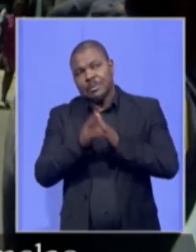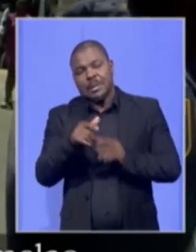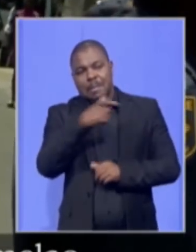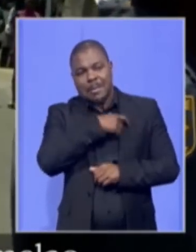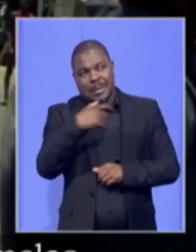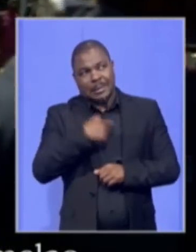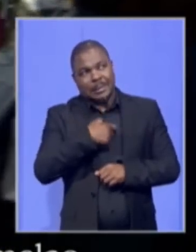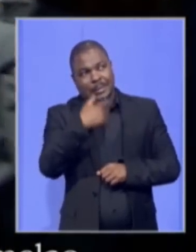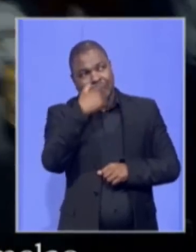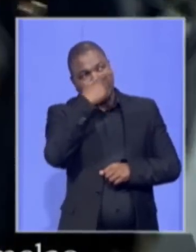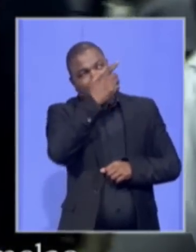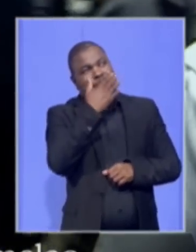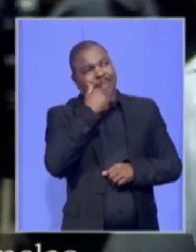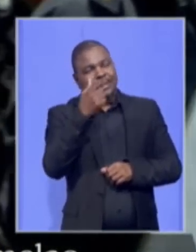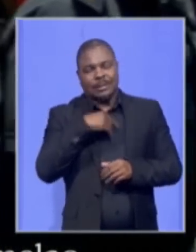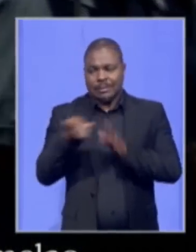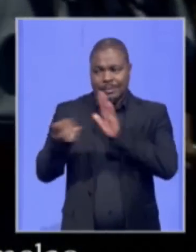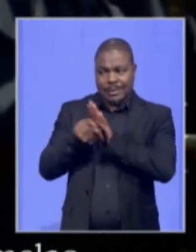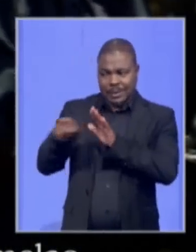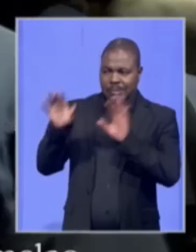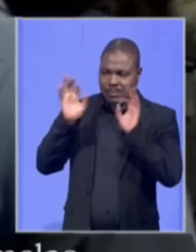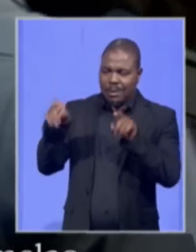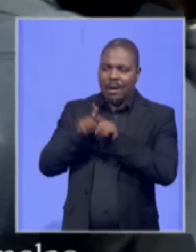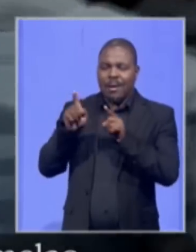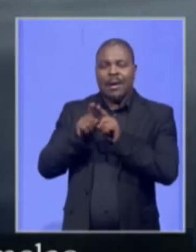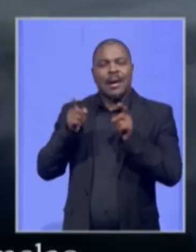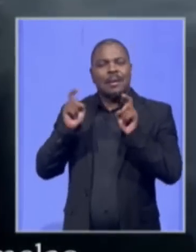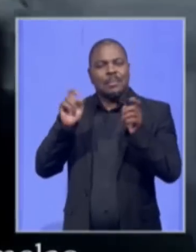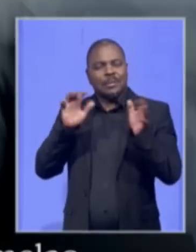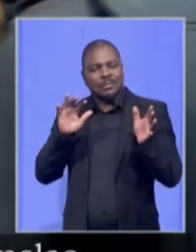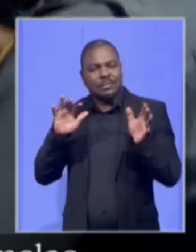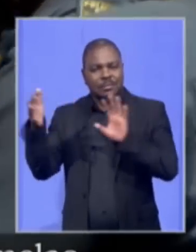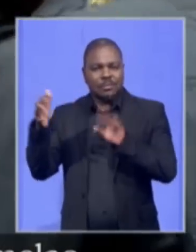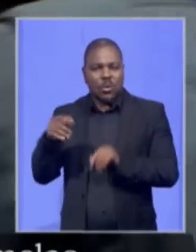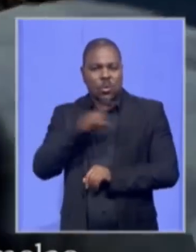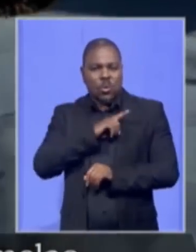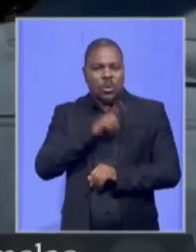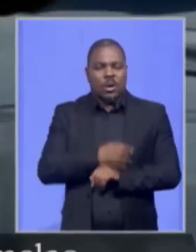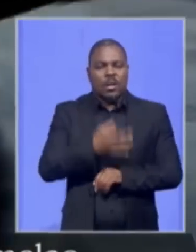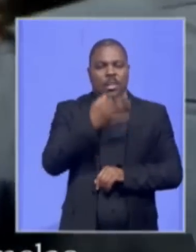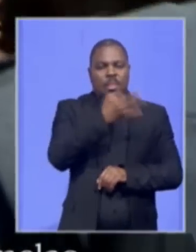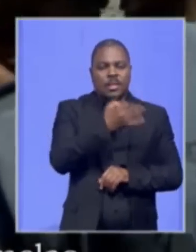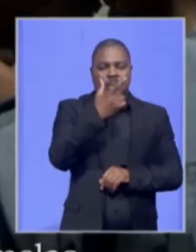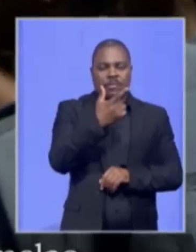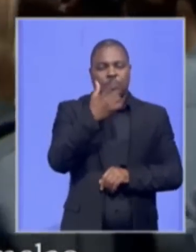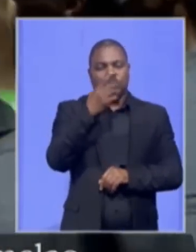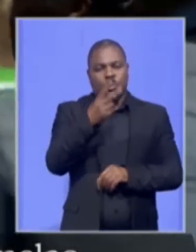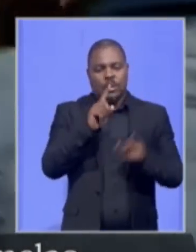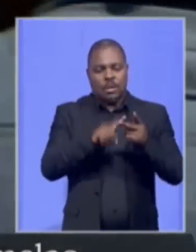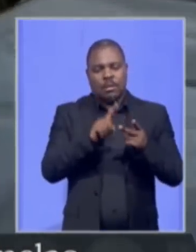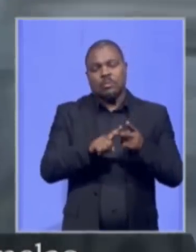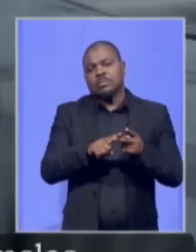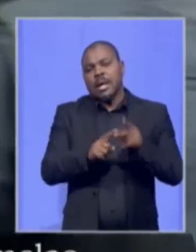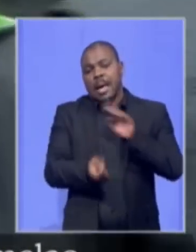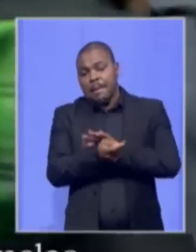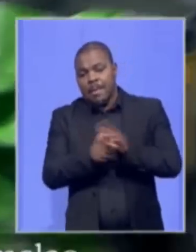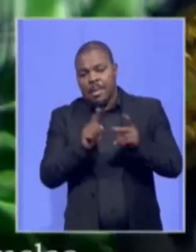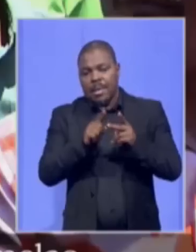hlatha seemo so bjela ka sa tšhoganetšo go latela dipego tše 372 le mahu a tshela ka